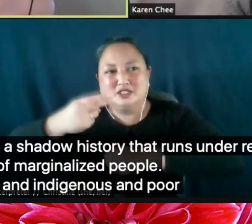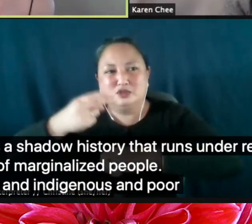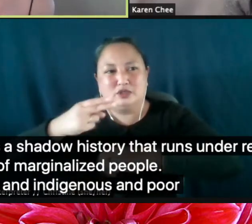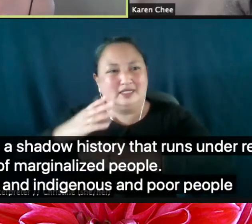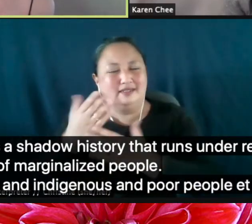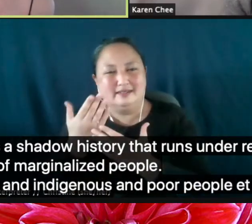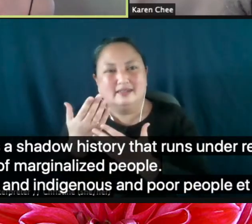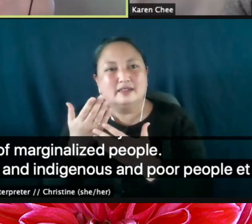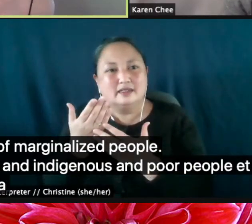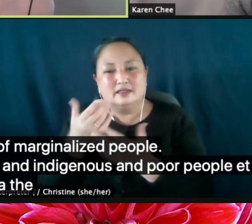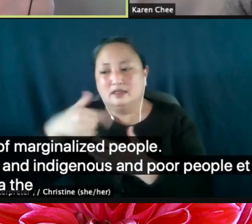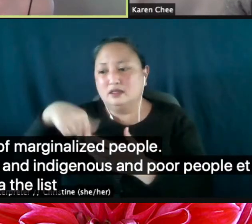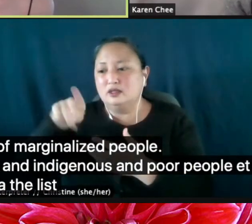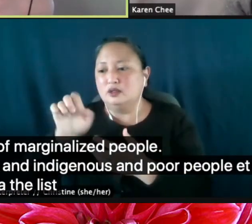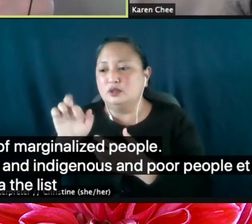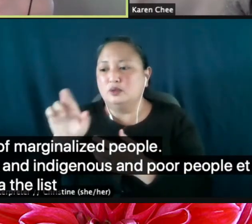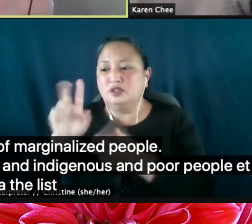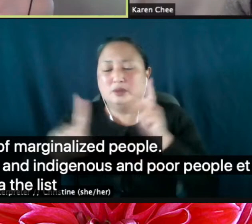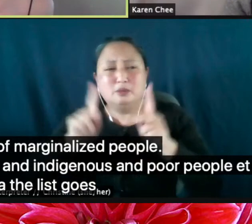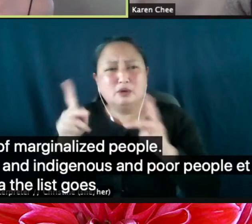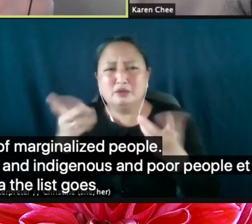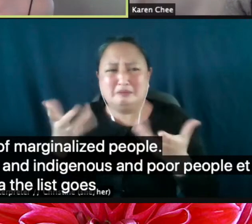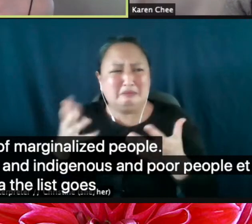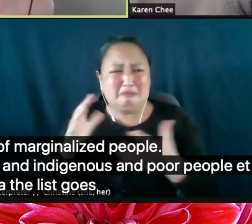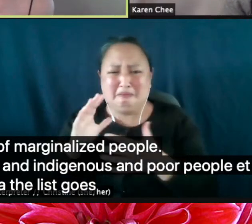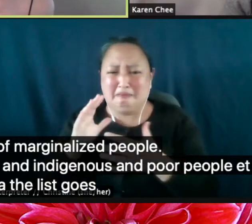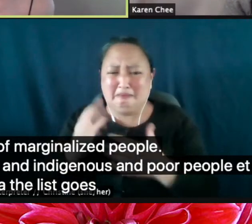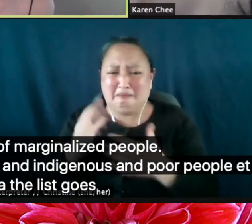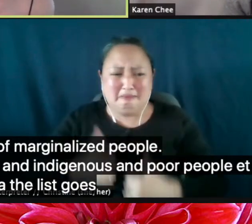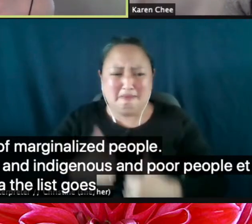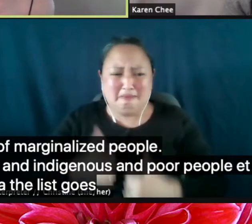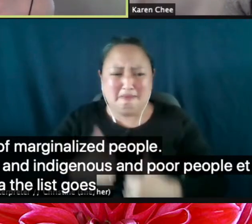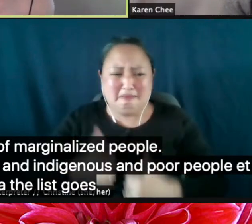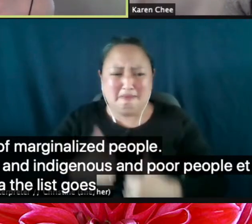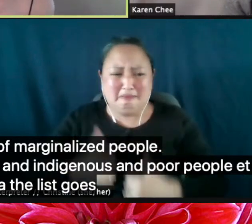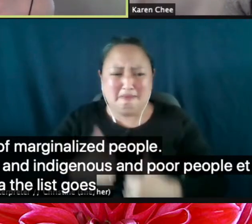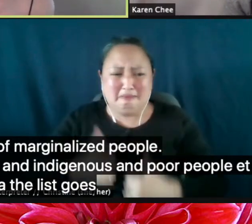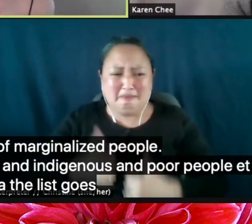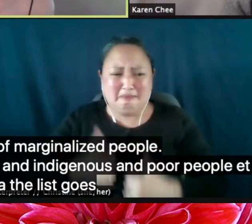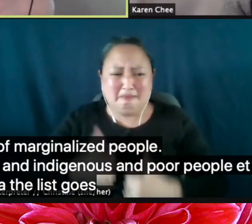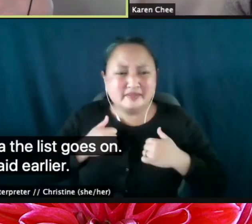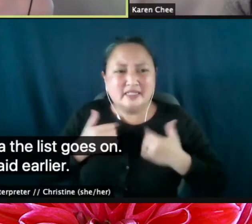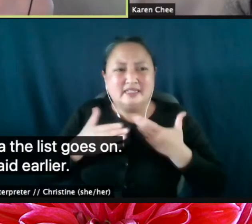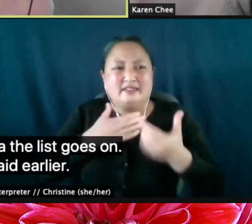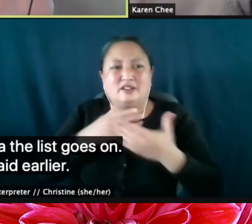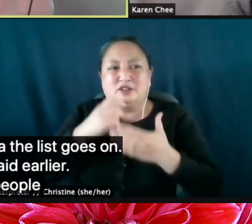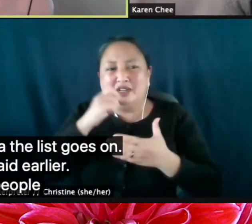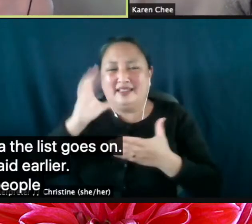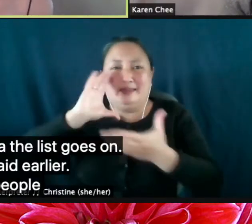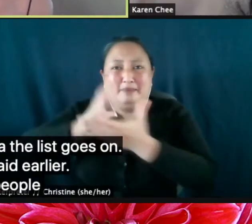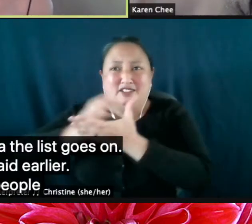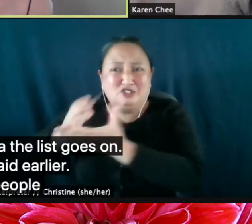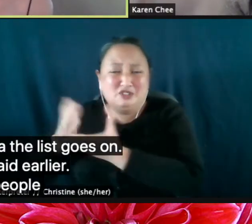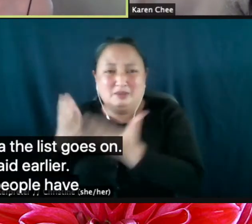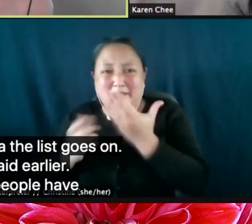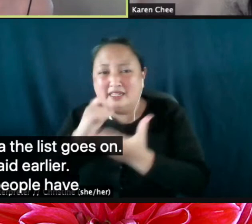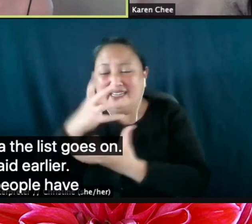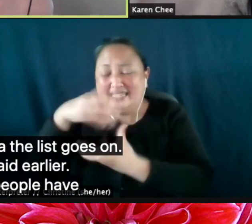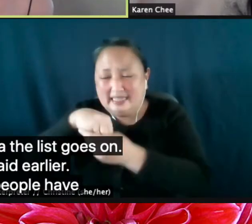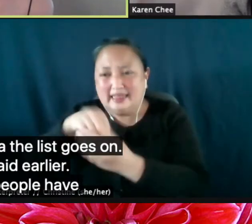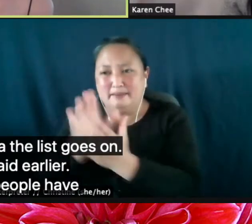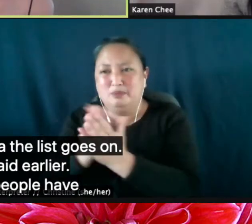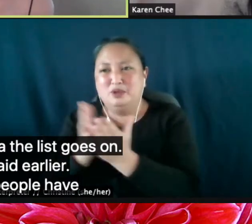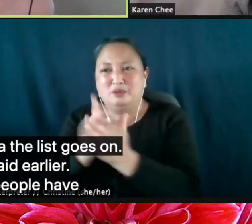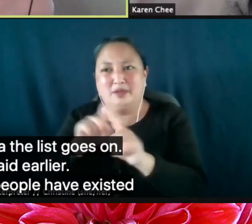people, like queer people have existed, immigrants have existed, even if they're not in those photographs and not in those books. And